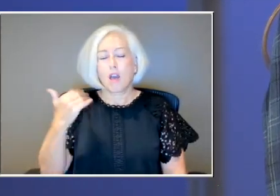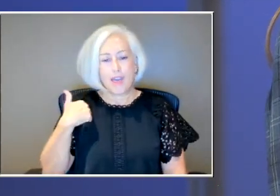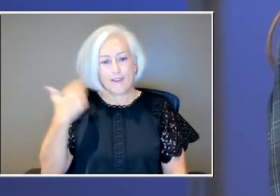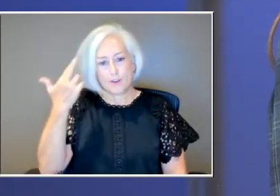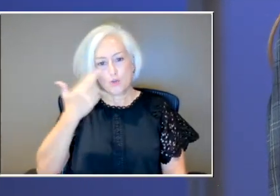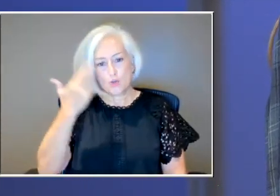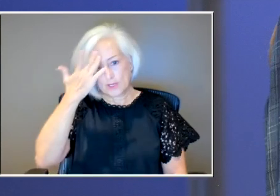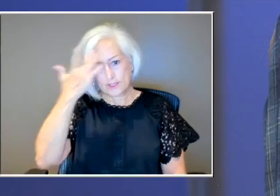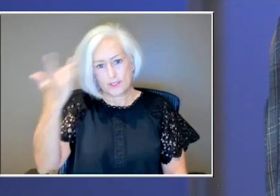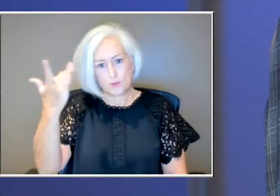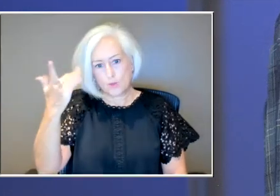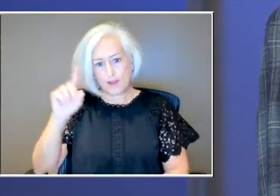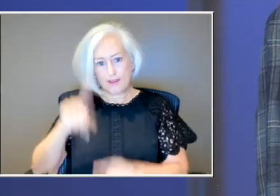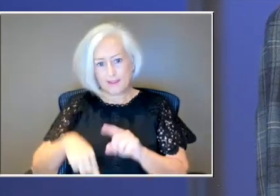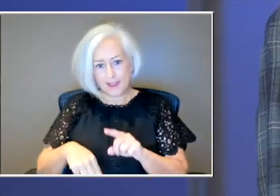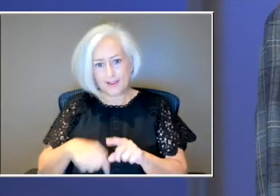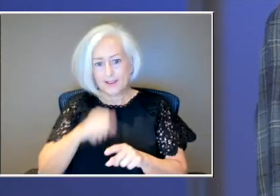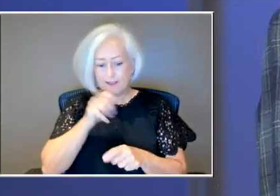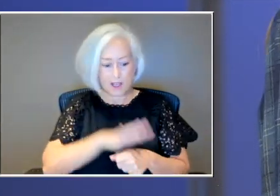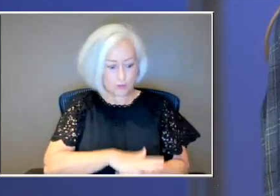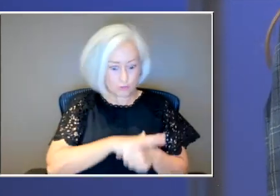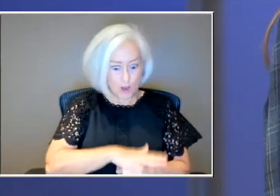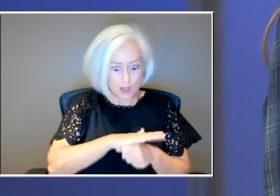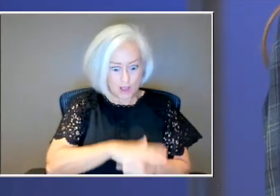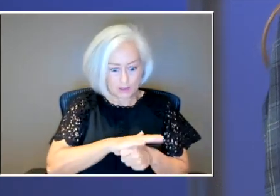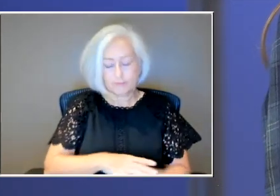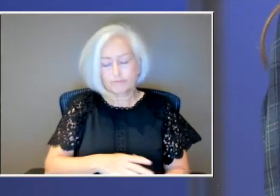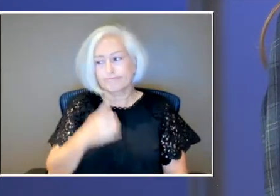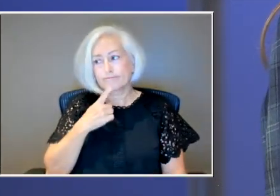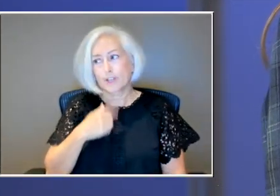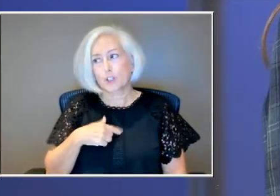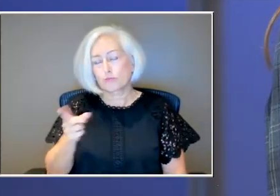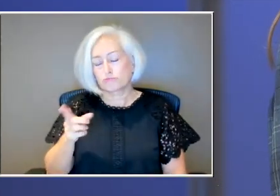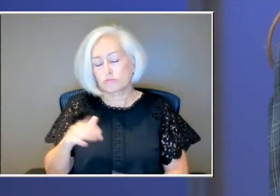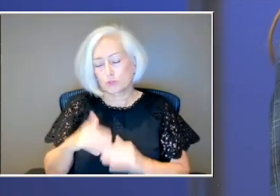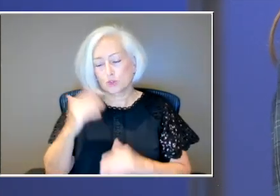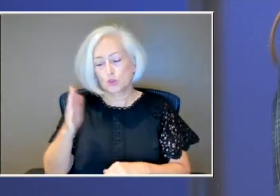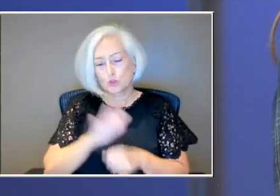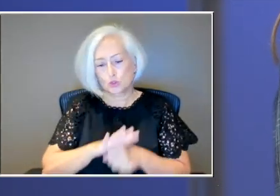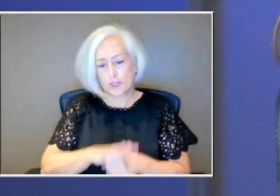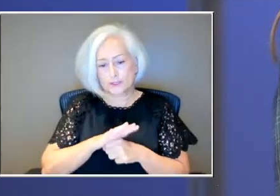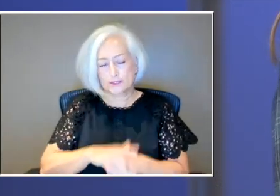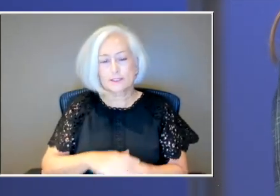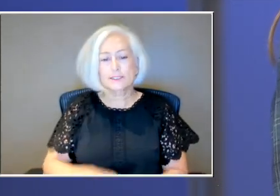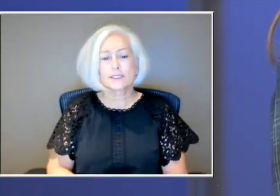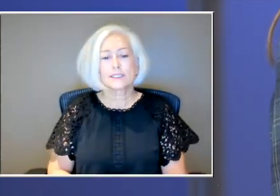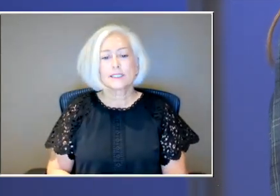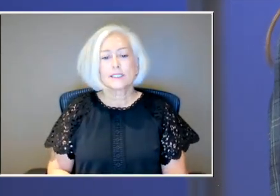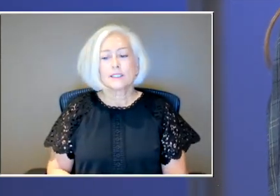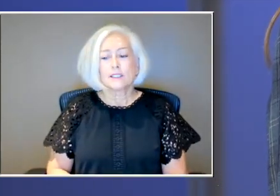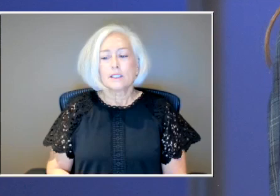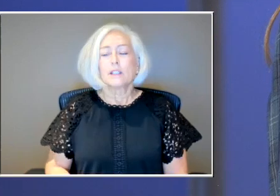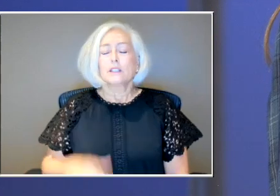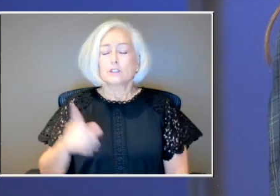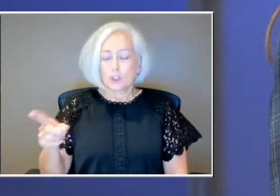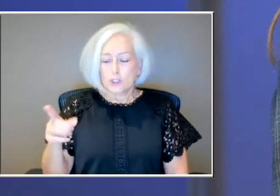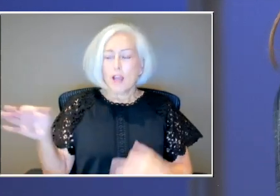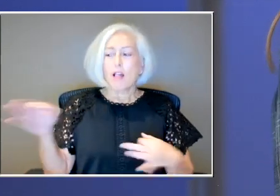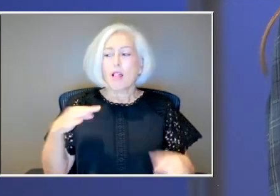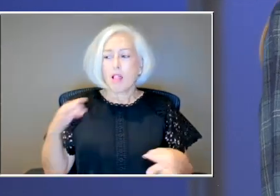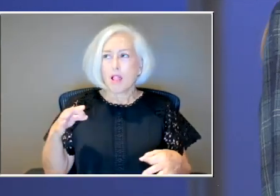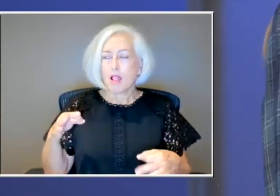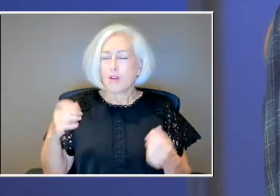that I'm too stressed, which is what she'd been told before. And so as she was describing her symptoms, I was kind of like,